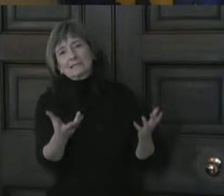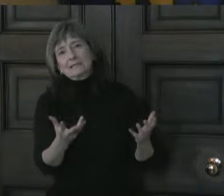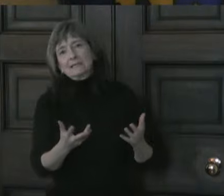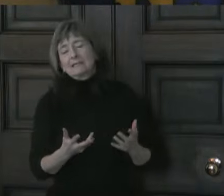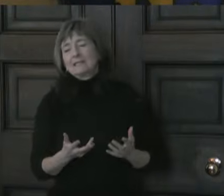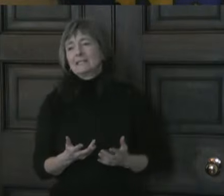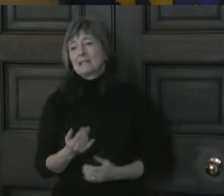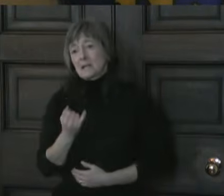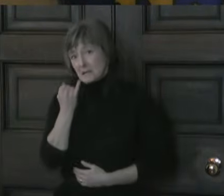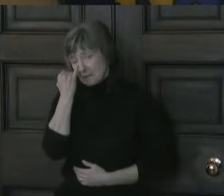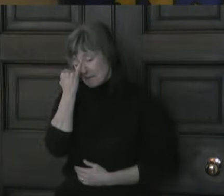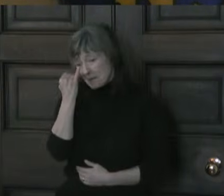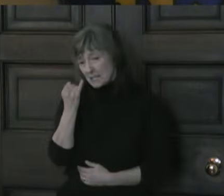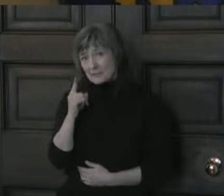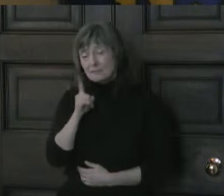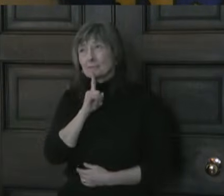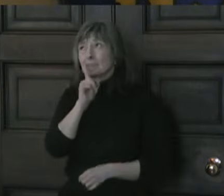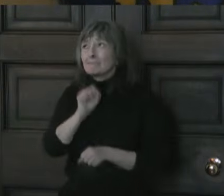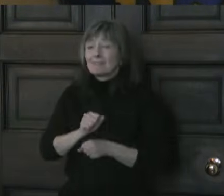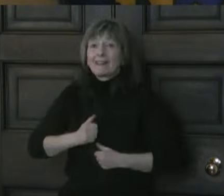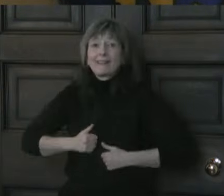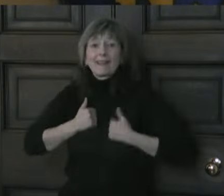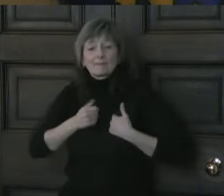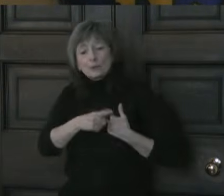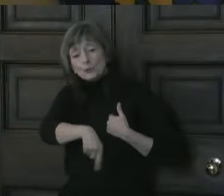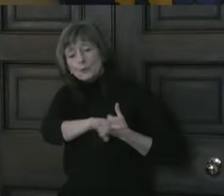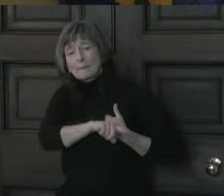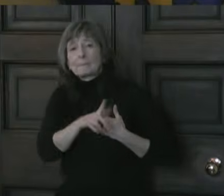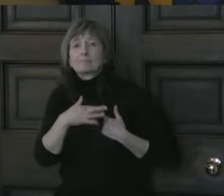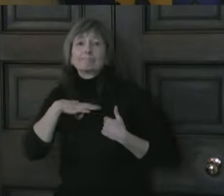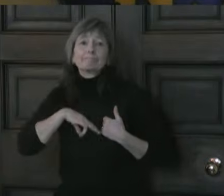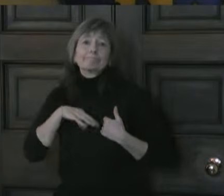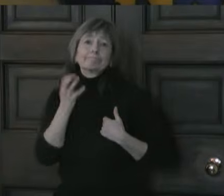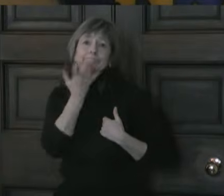that actually means in real time for those persons.